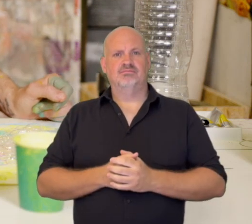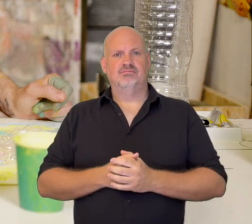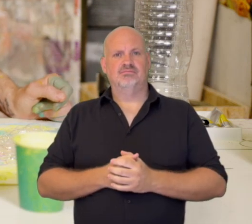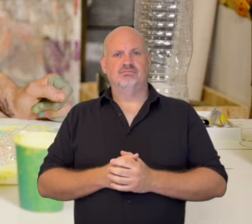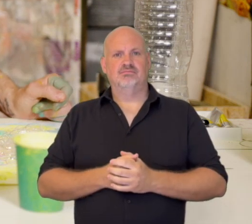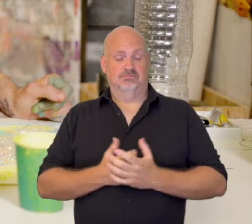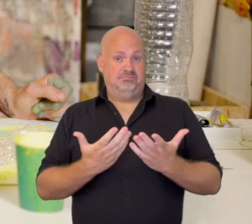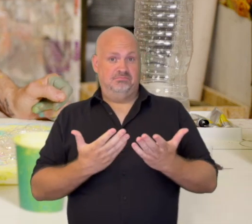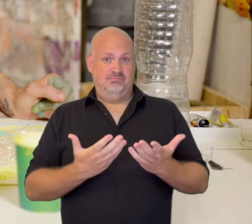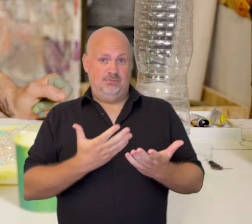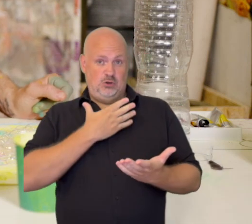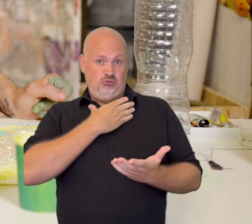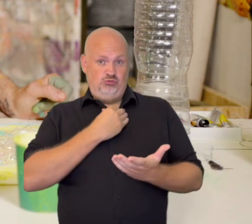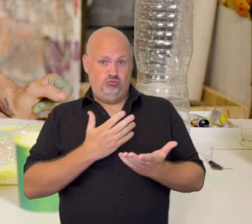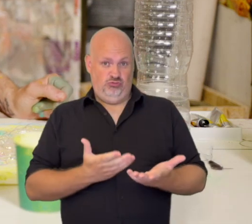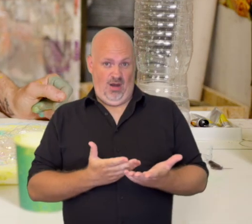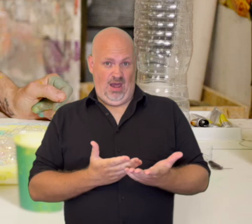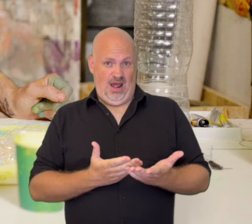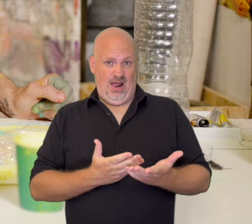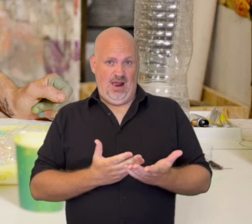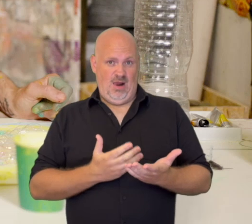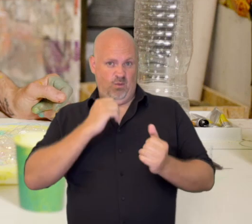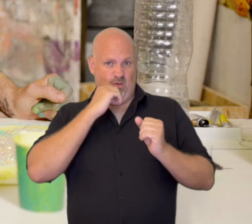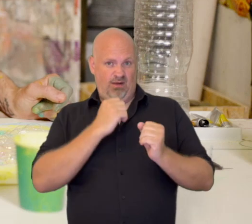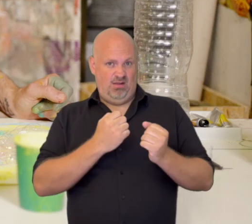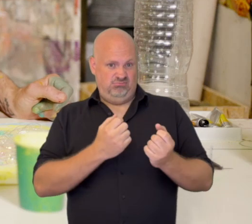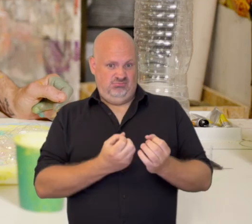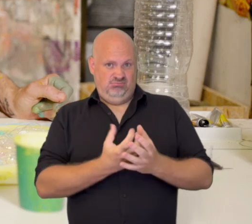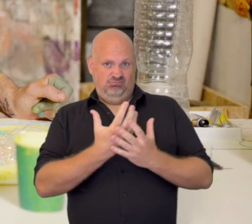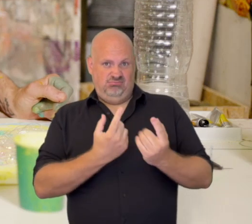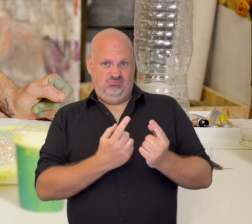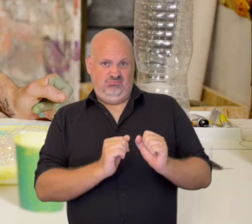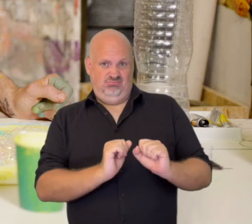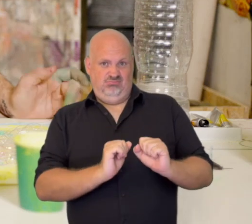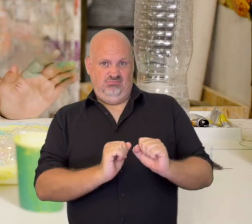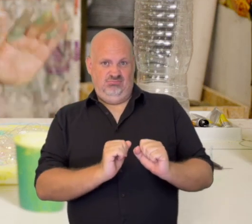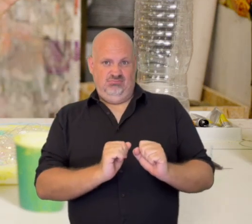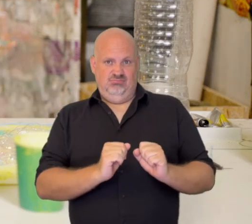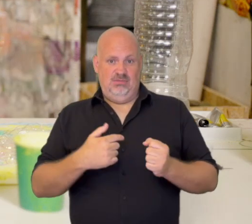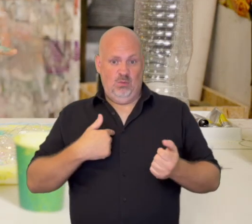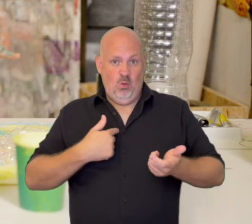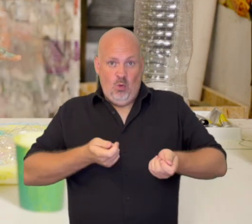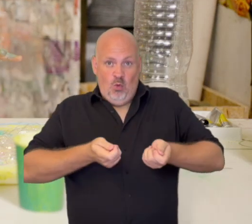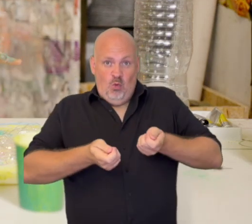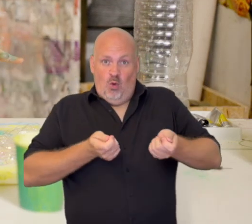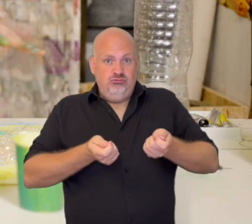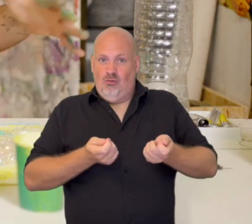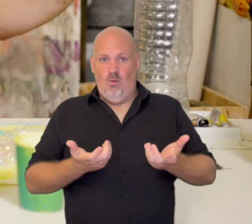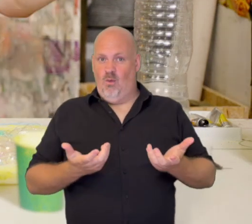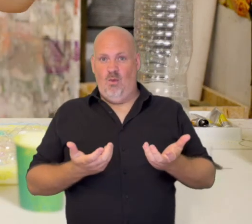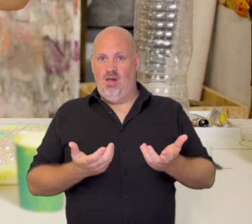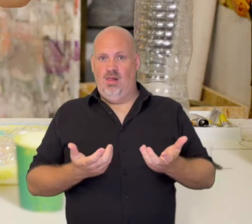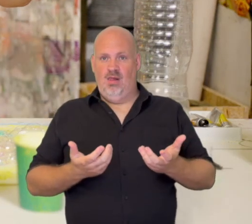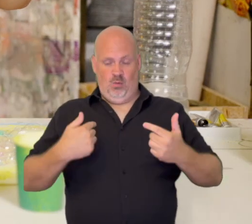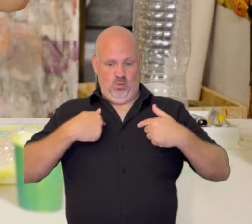And now it's going to dry and it's going to do its own thing, where we're not in control of this bit, but we